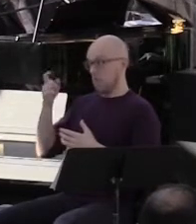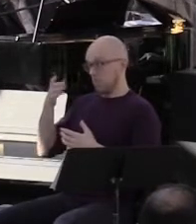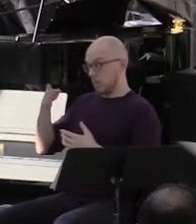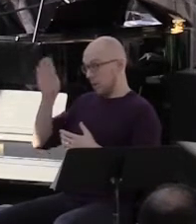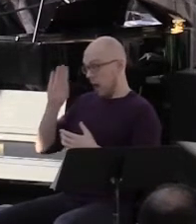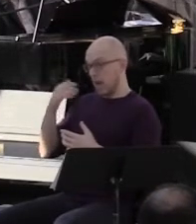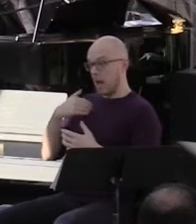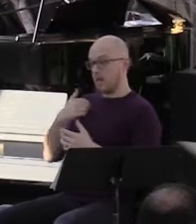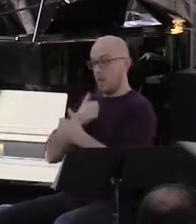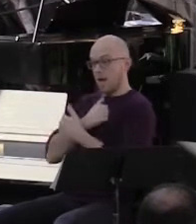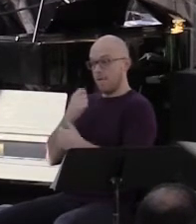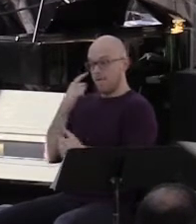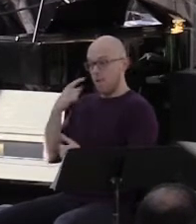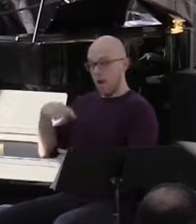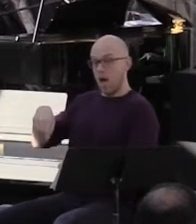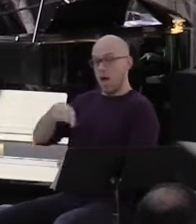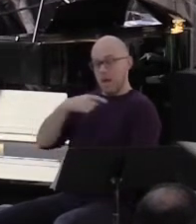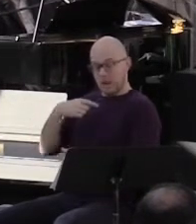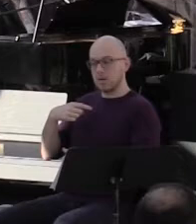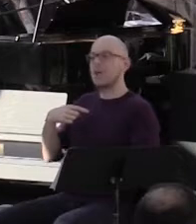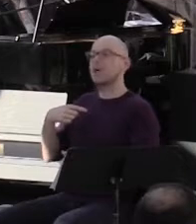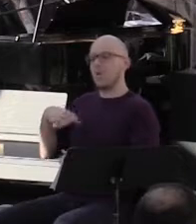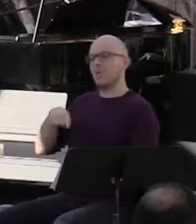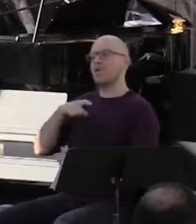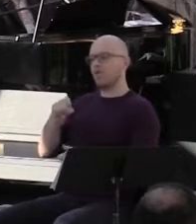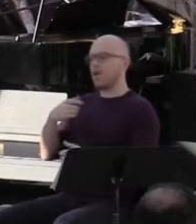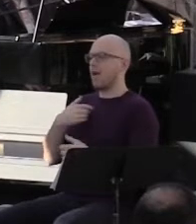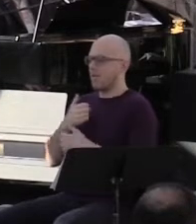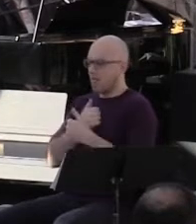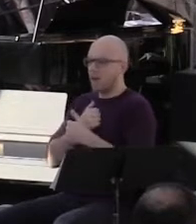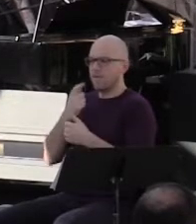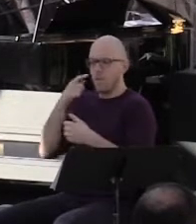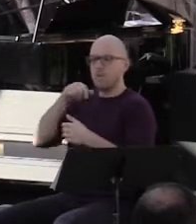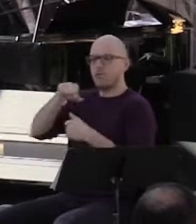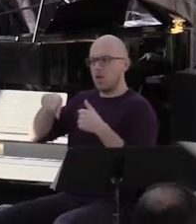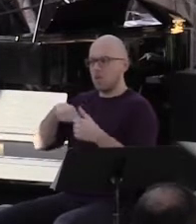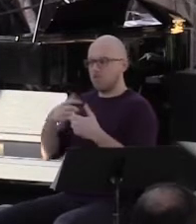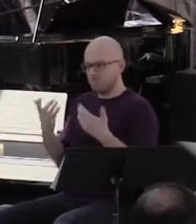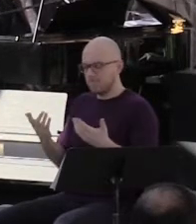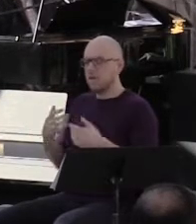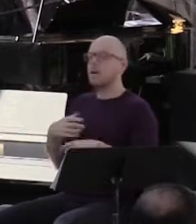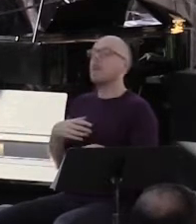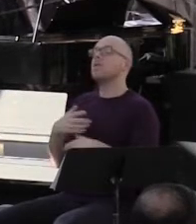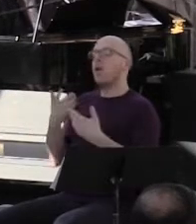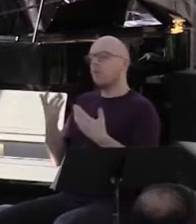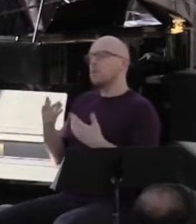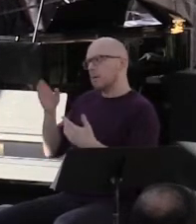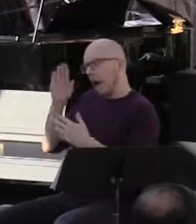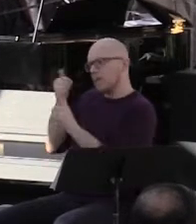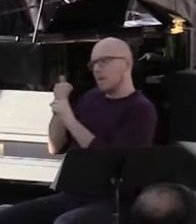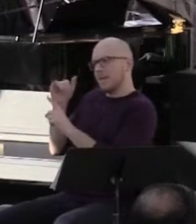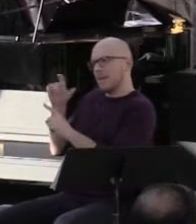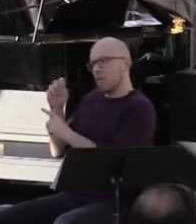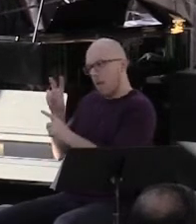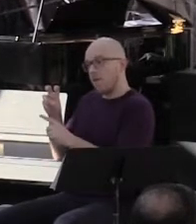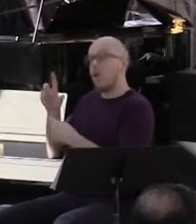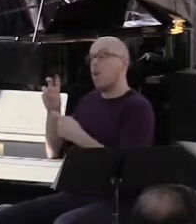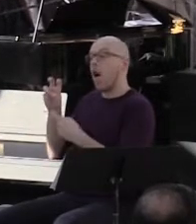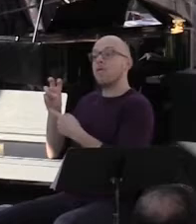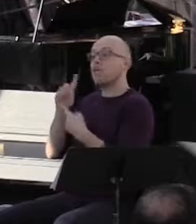for us, we should have love for each other. With that being said, God is love, and love is for